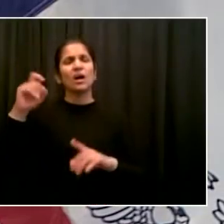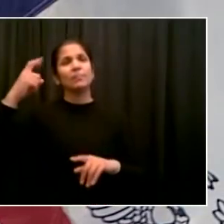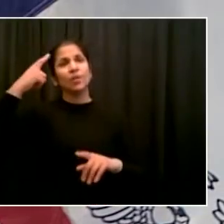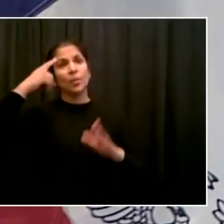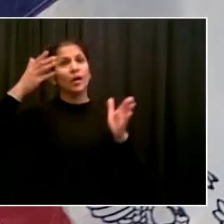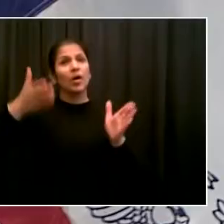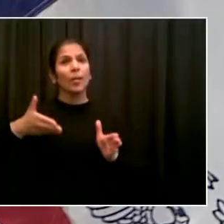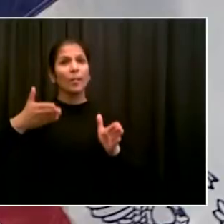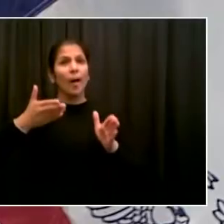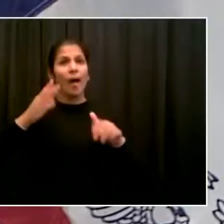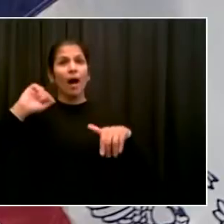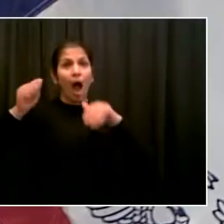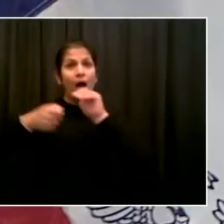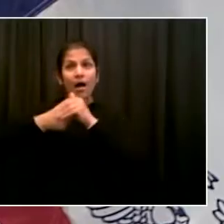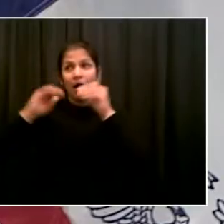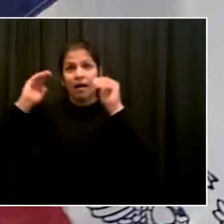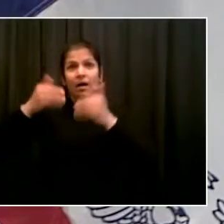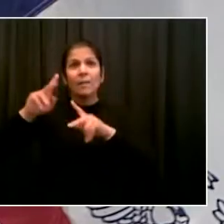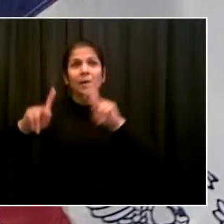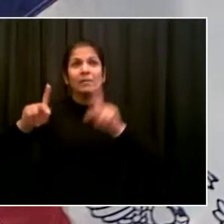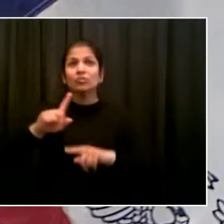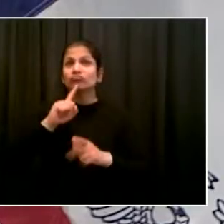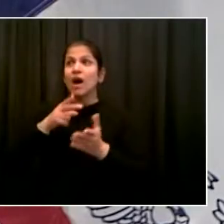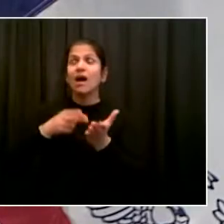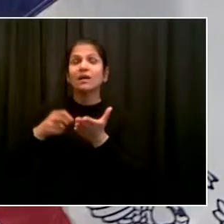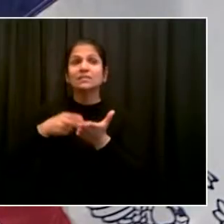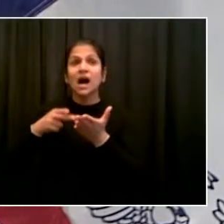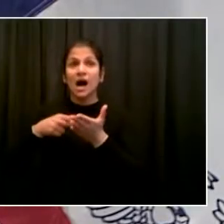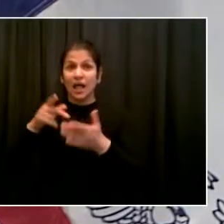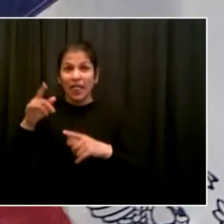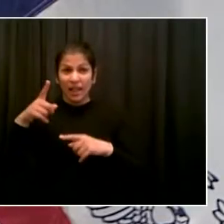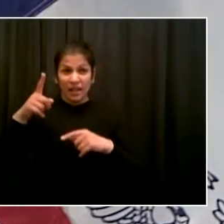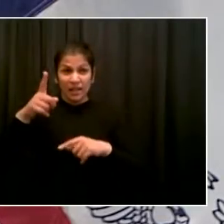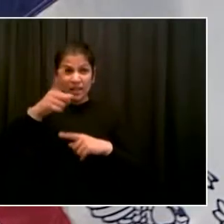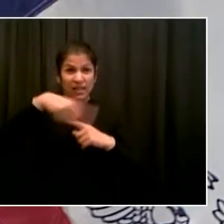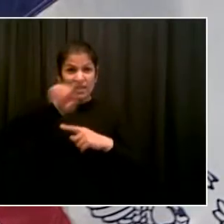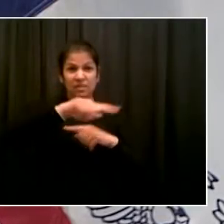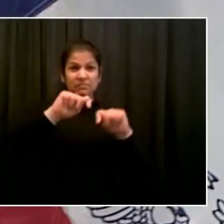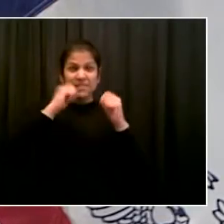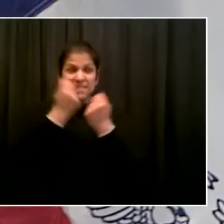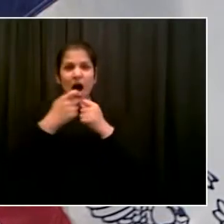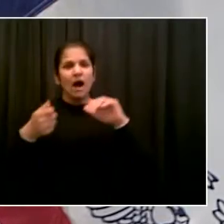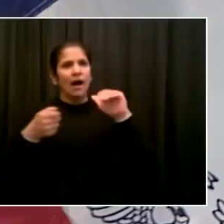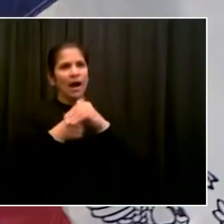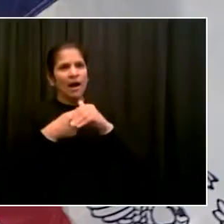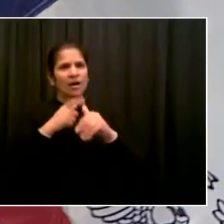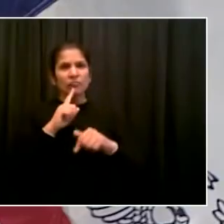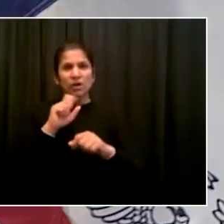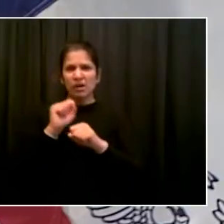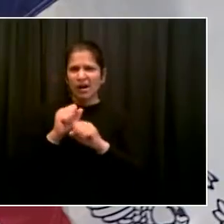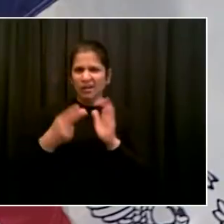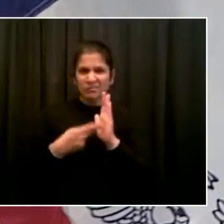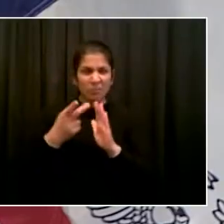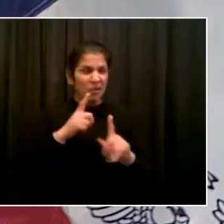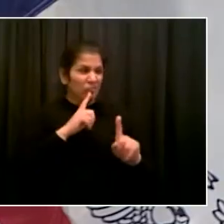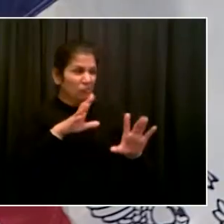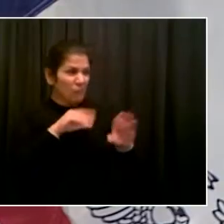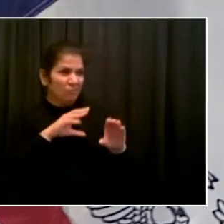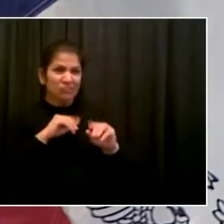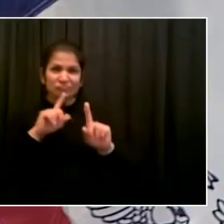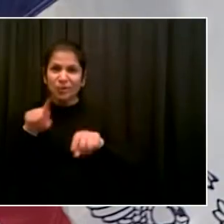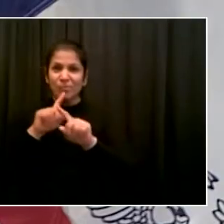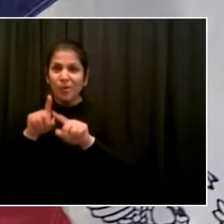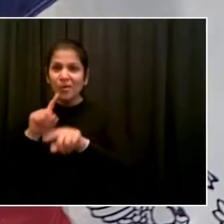governor and his team have been trying to cover up the truth. I mean, we've gotten report after report of purposeful efforts